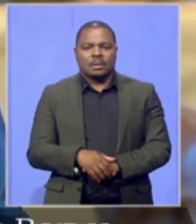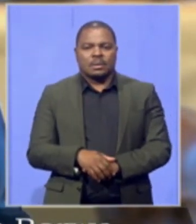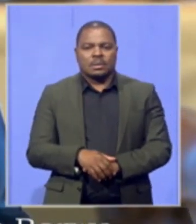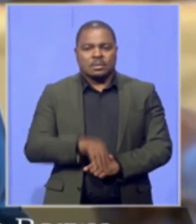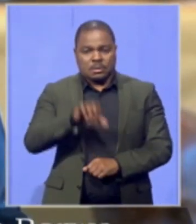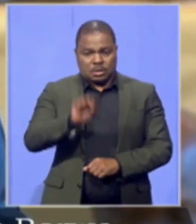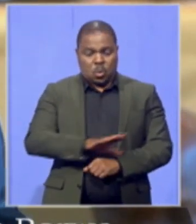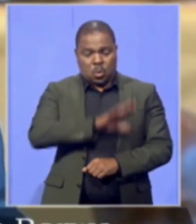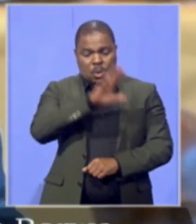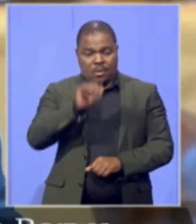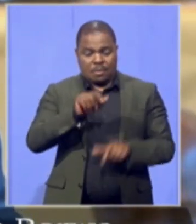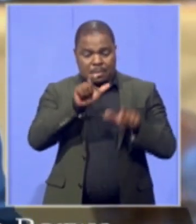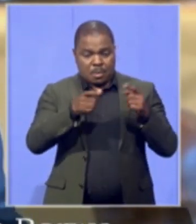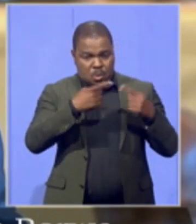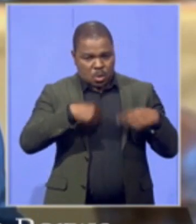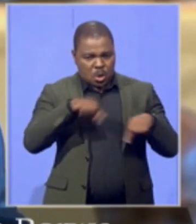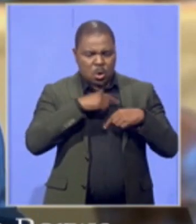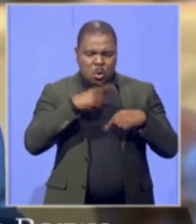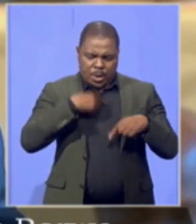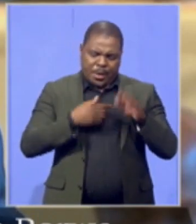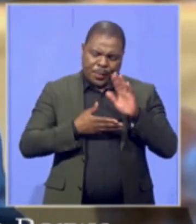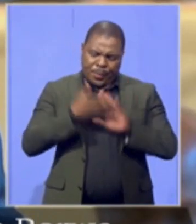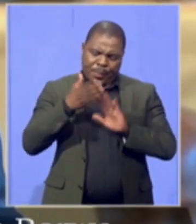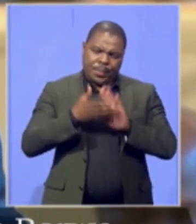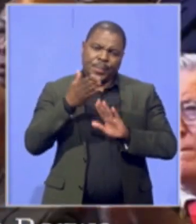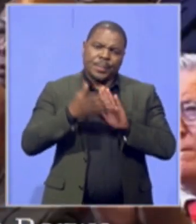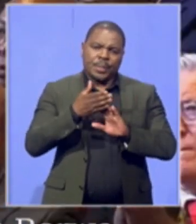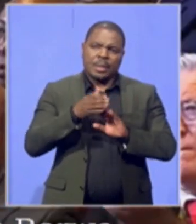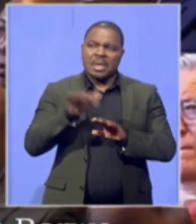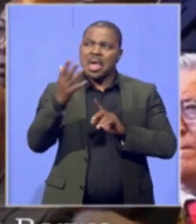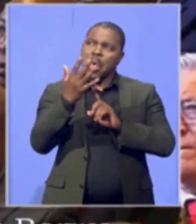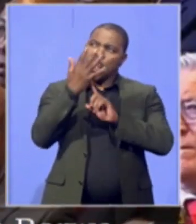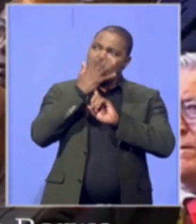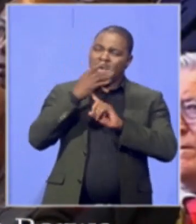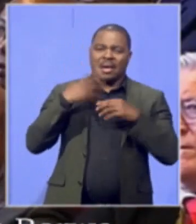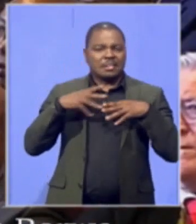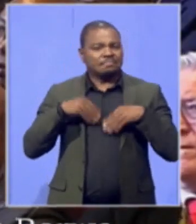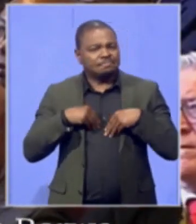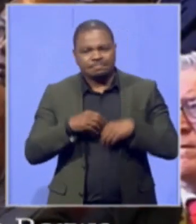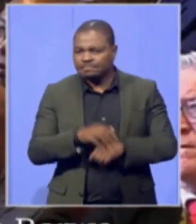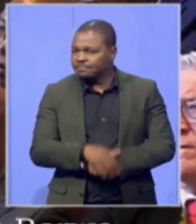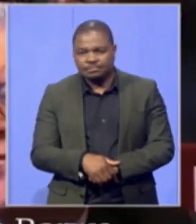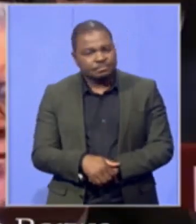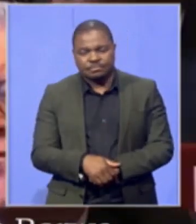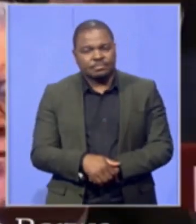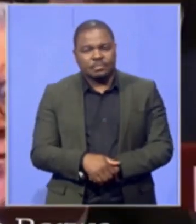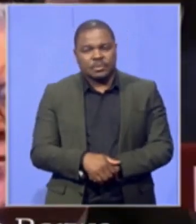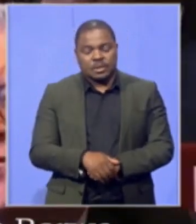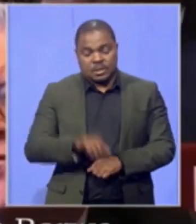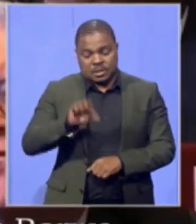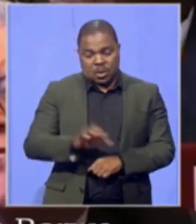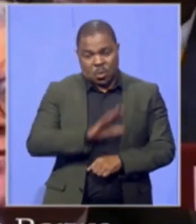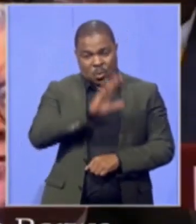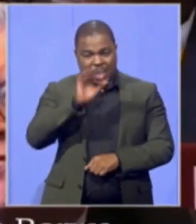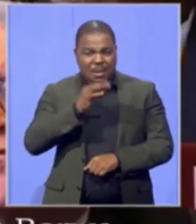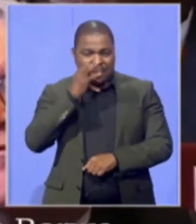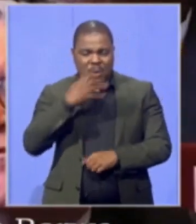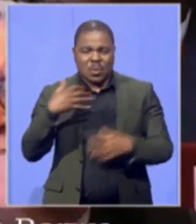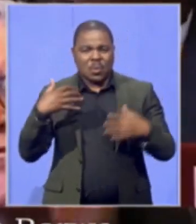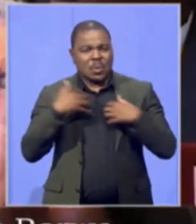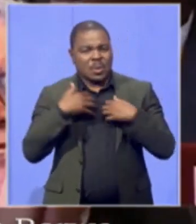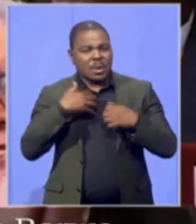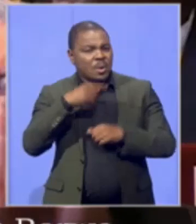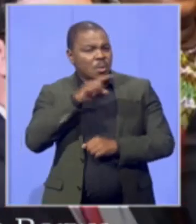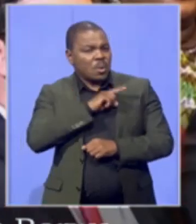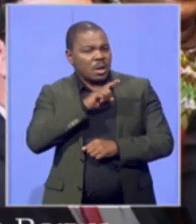people, and we will not be bullied. Pretoria e boetse e kgathatswa ke seo e bolelang ha le letsholo ka